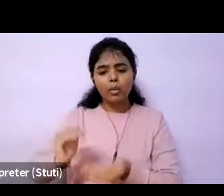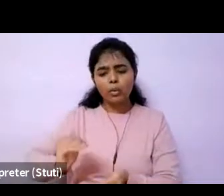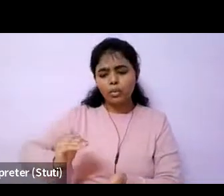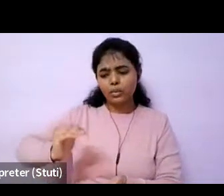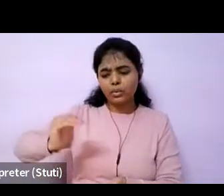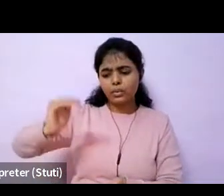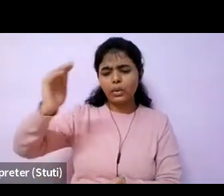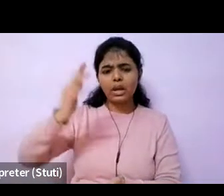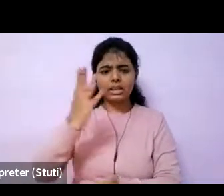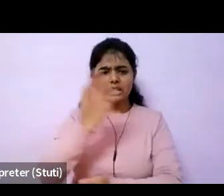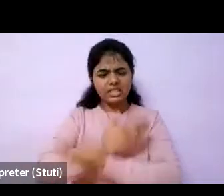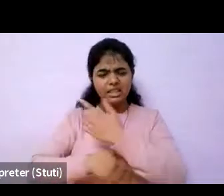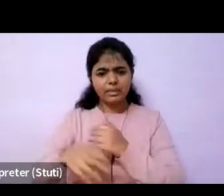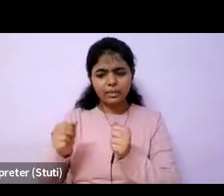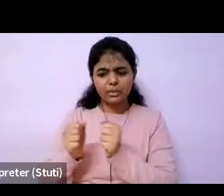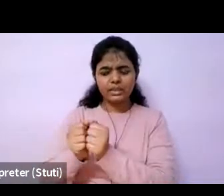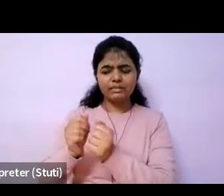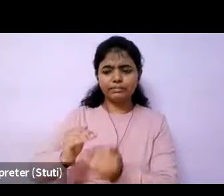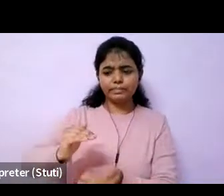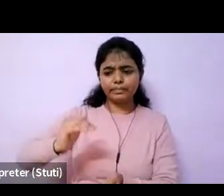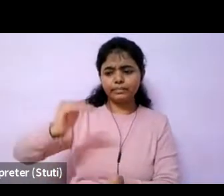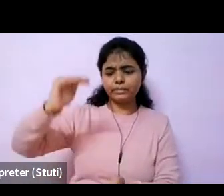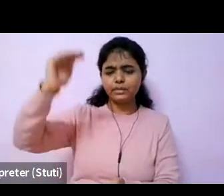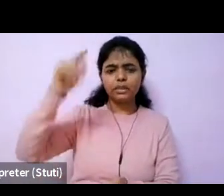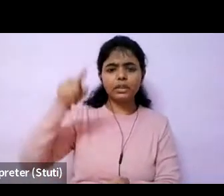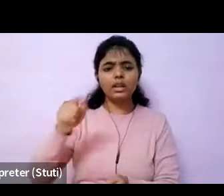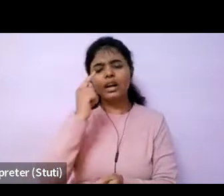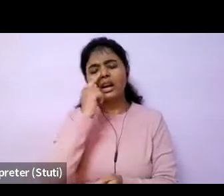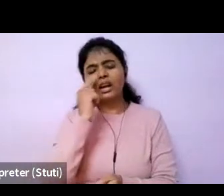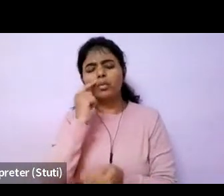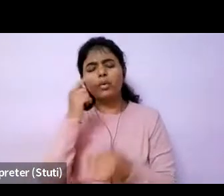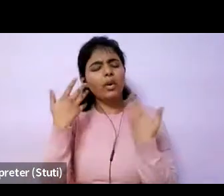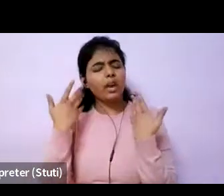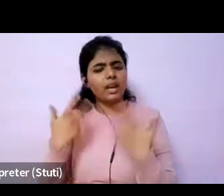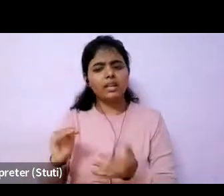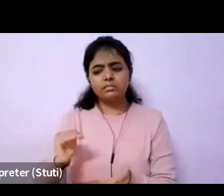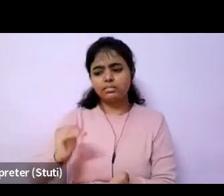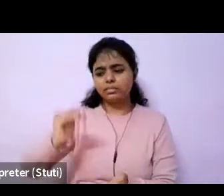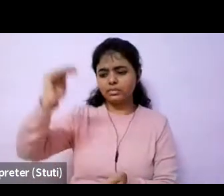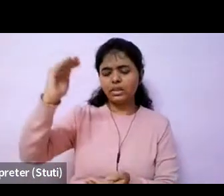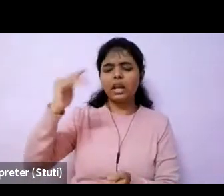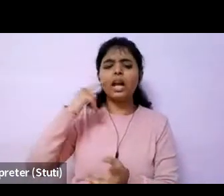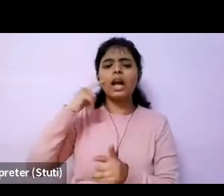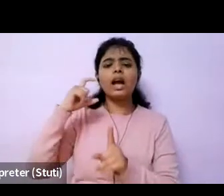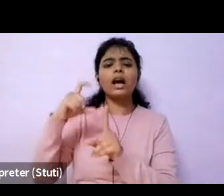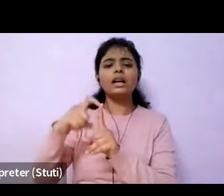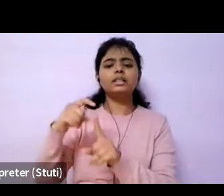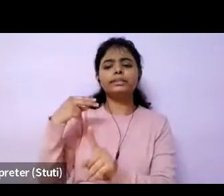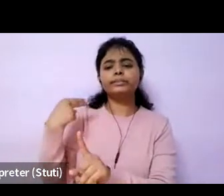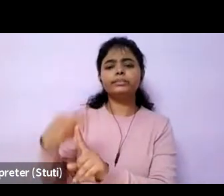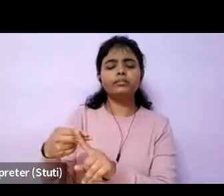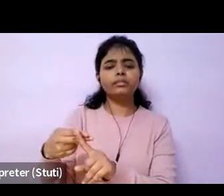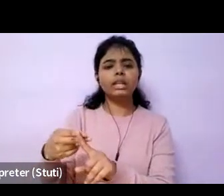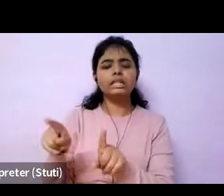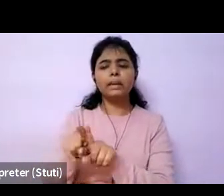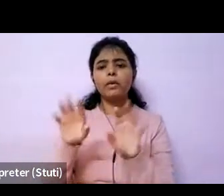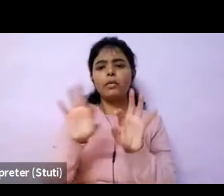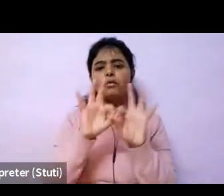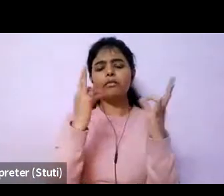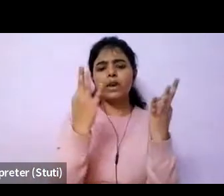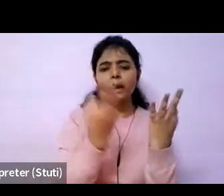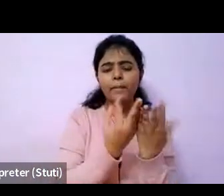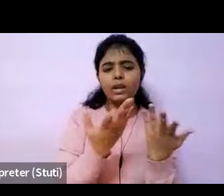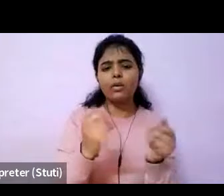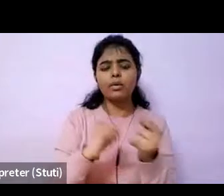do you see him or her assert his identity in a family or